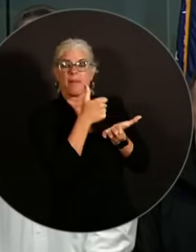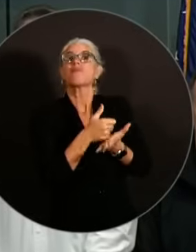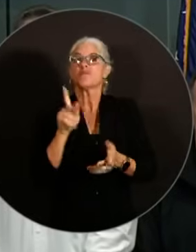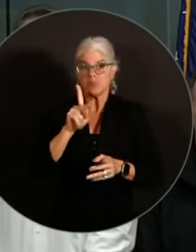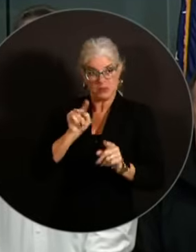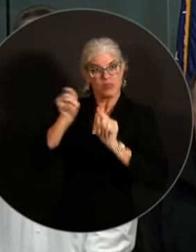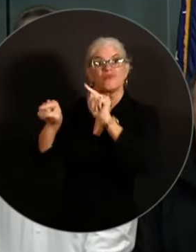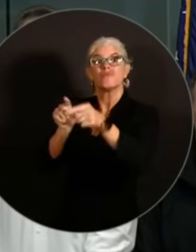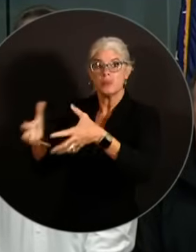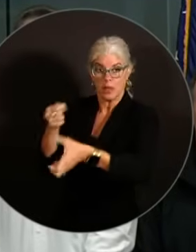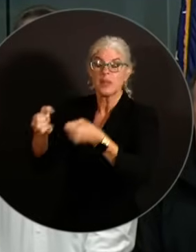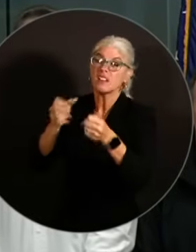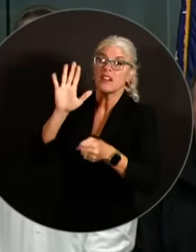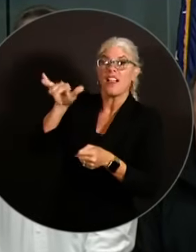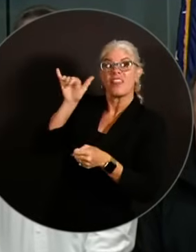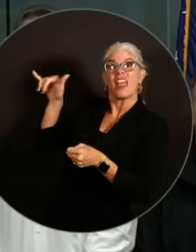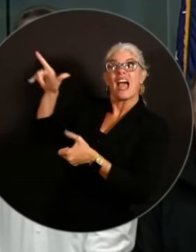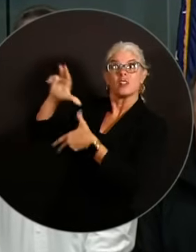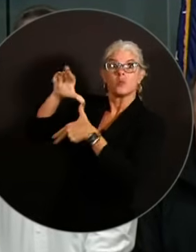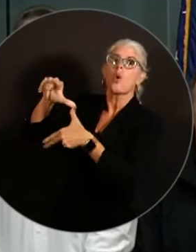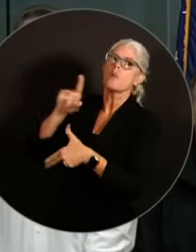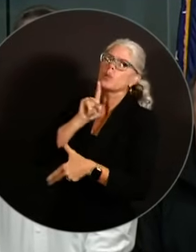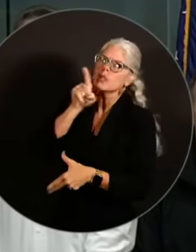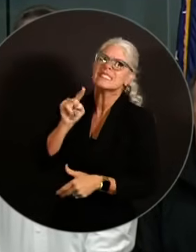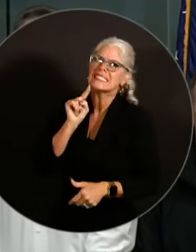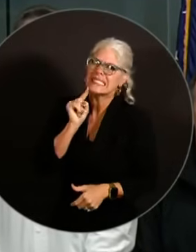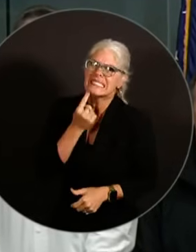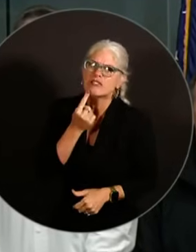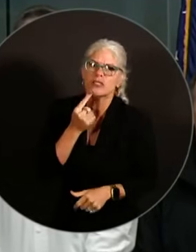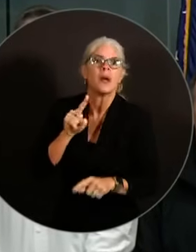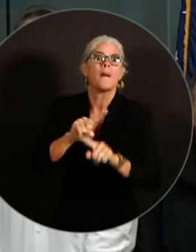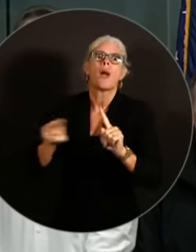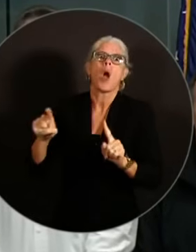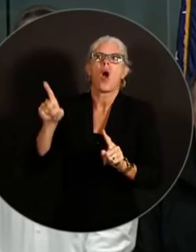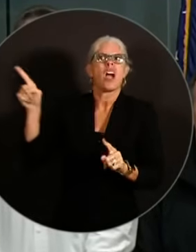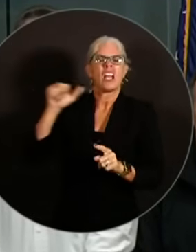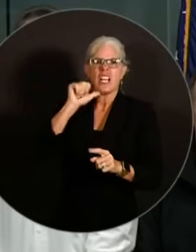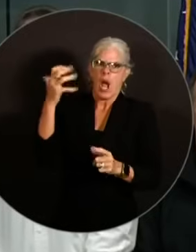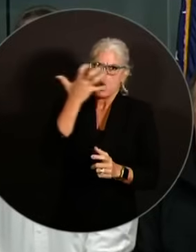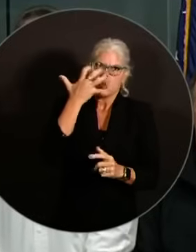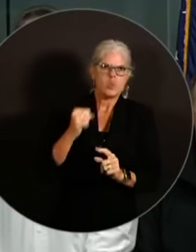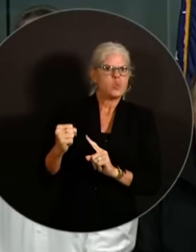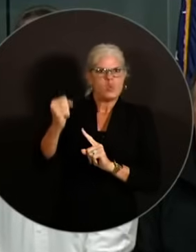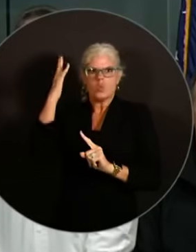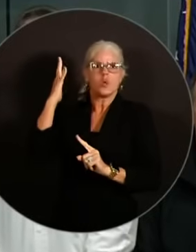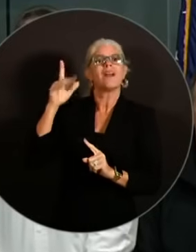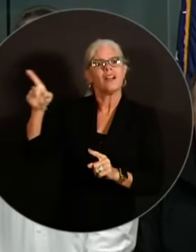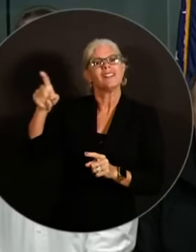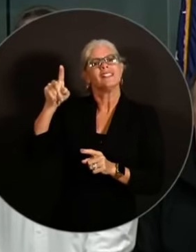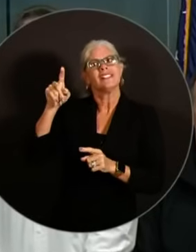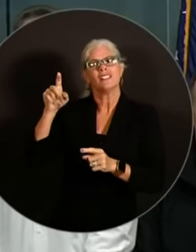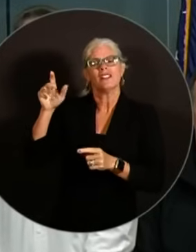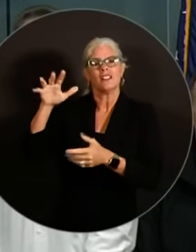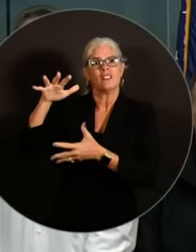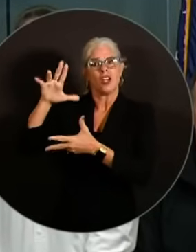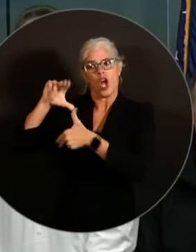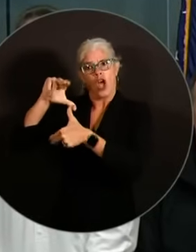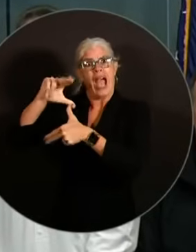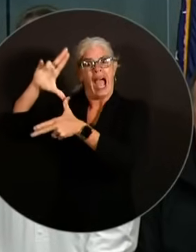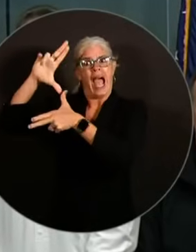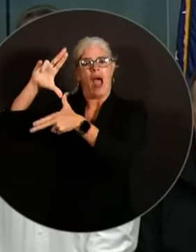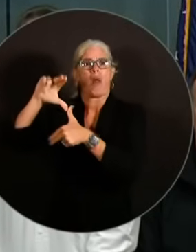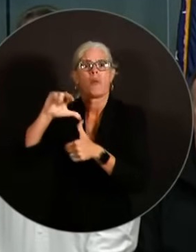but thankfully this was not the worst case scenario. The storm did weaken before landfall, and the storm surge,